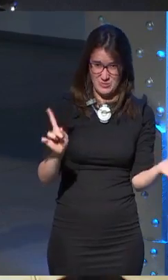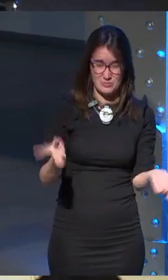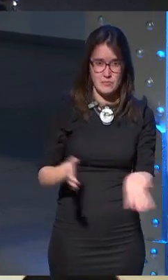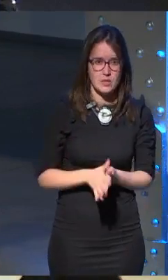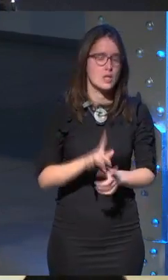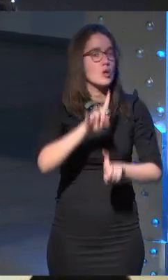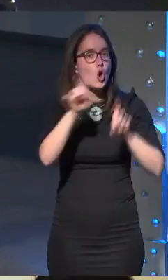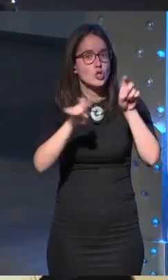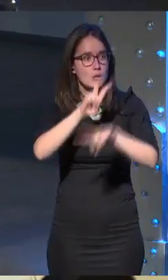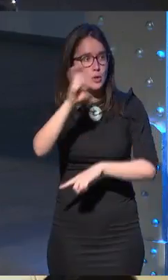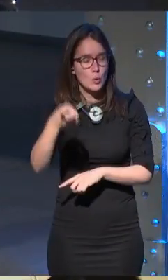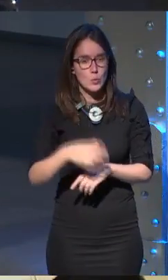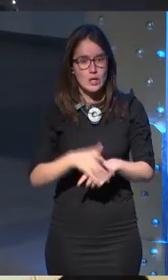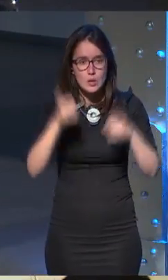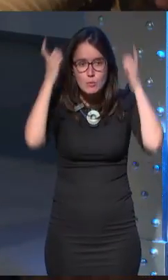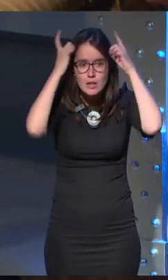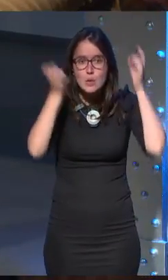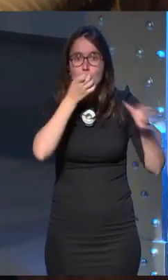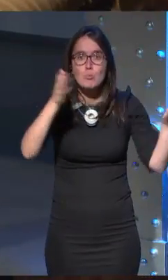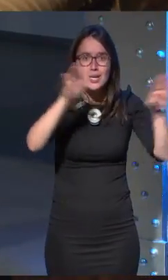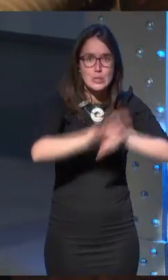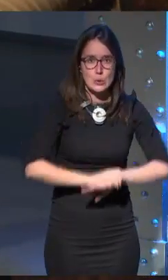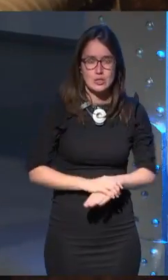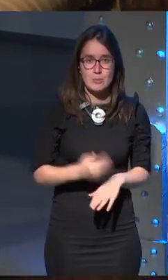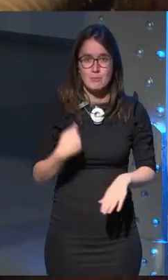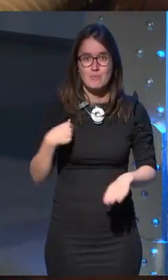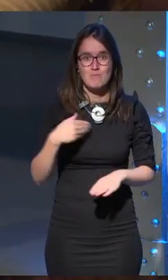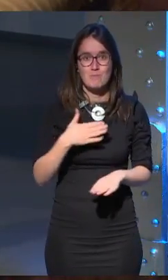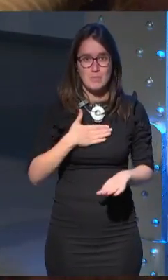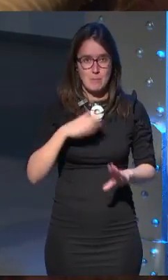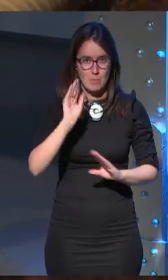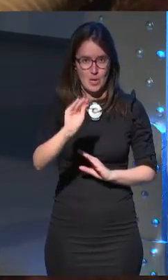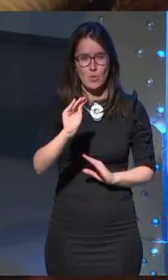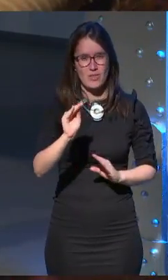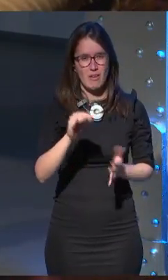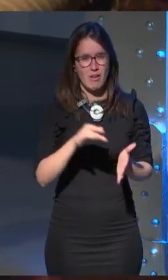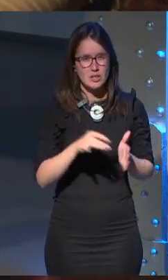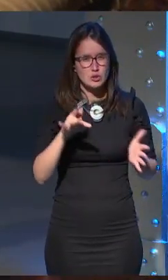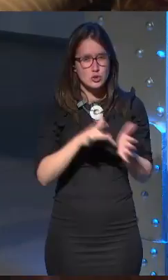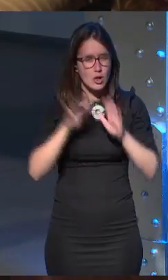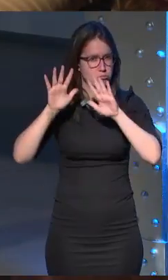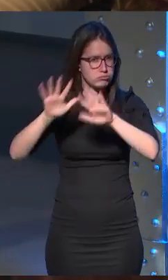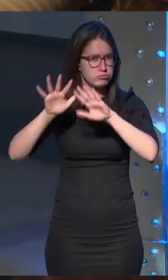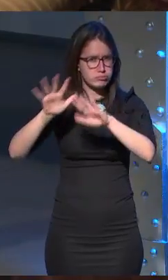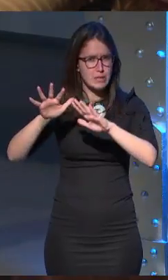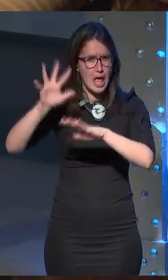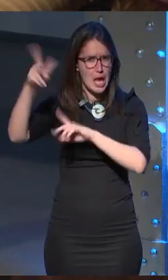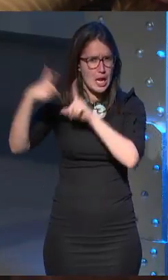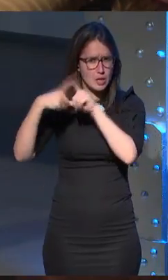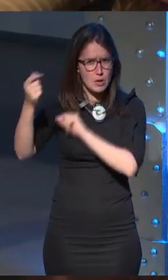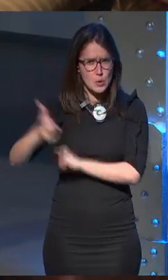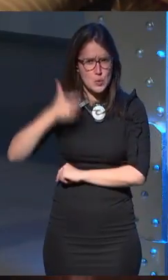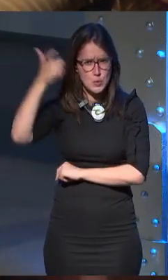Otra pregunta de un marciano. Another question from Martian. Evening. Here's my question. Having